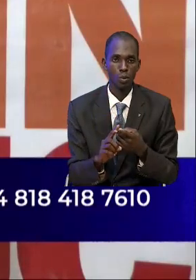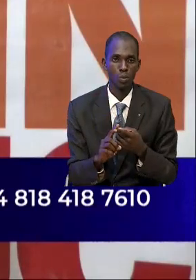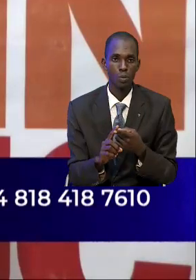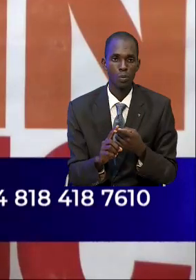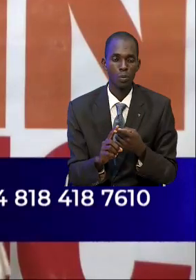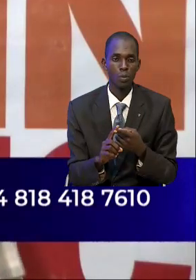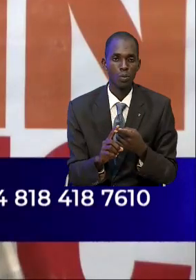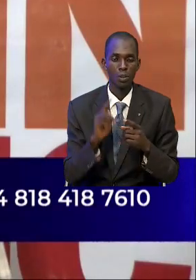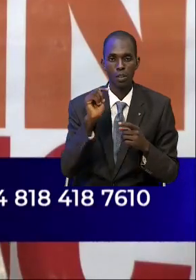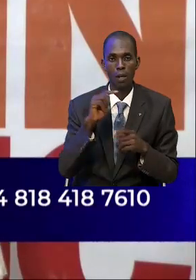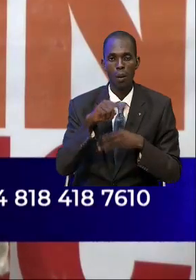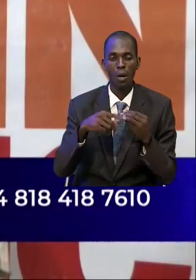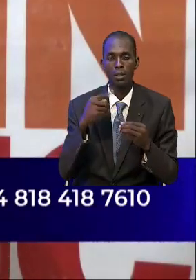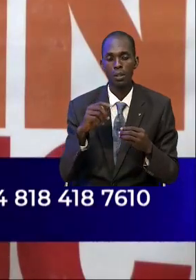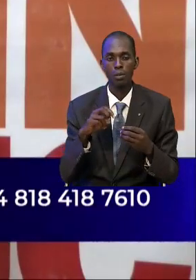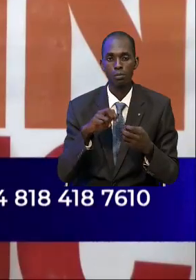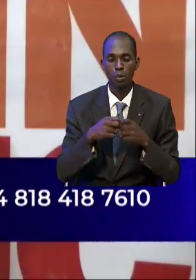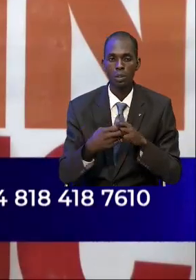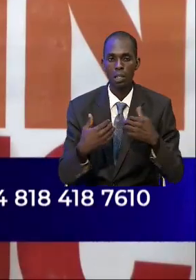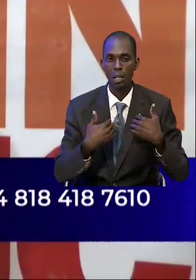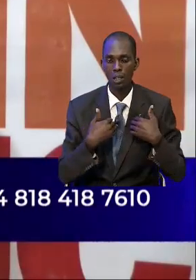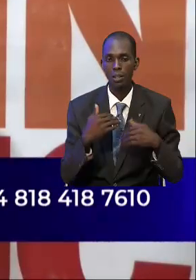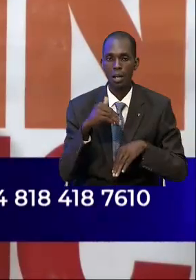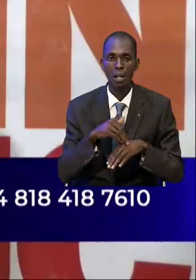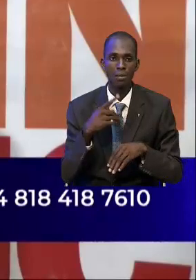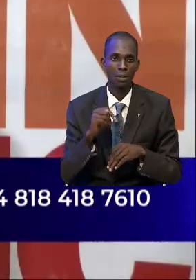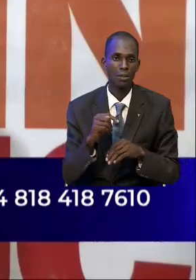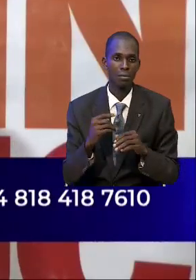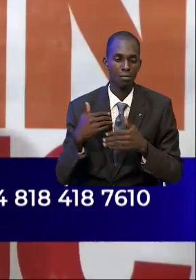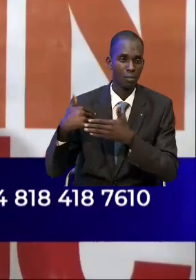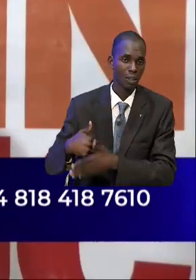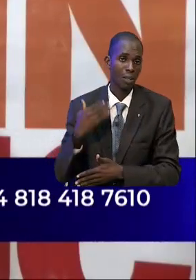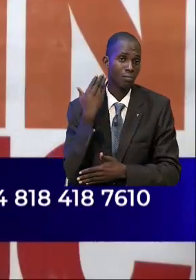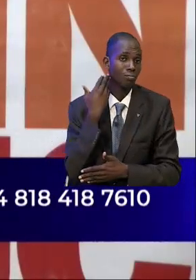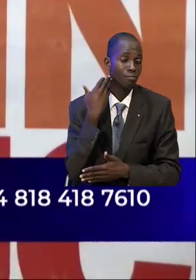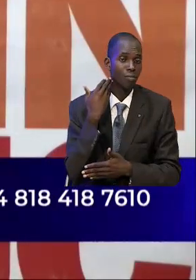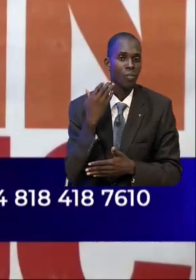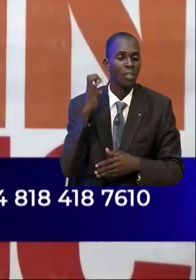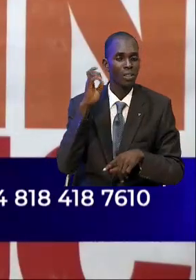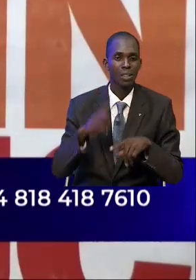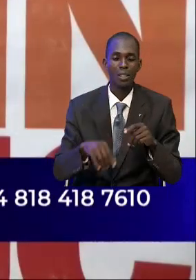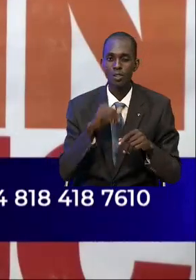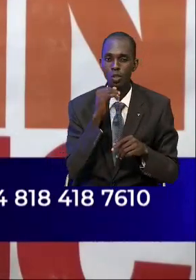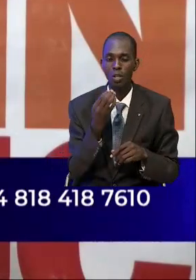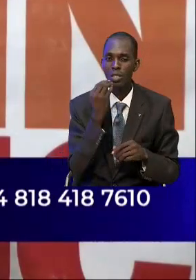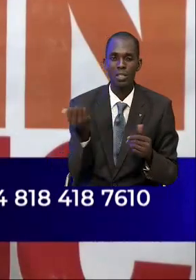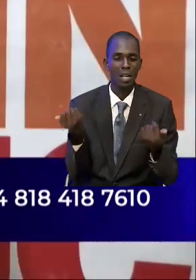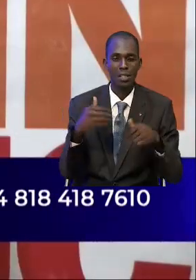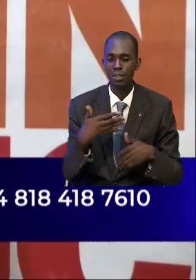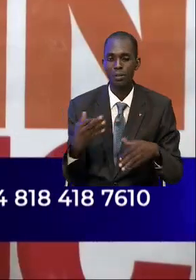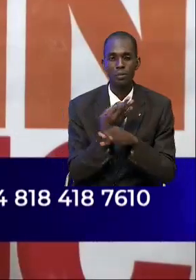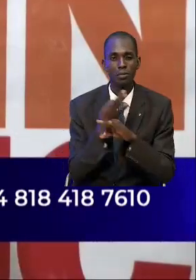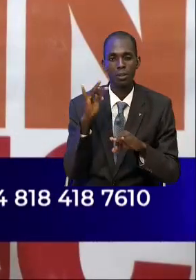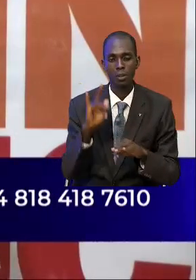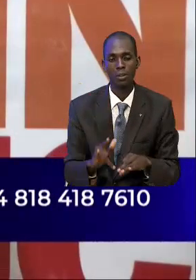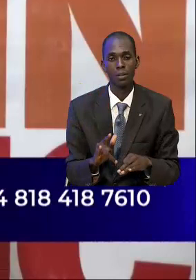what made me to come and testify is the serious pain I've been having here, within this joint here. It doesn't